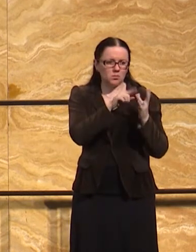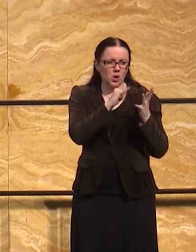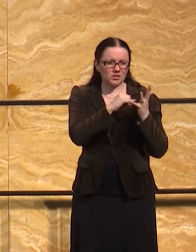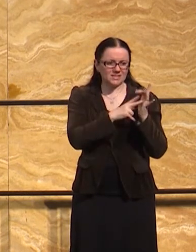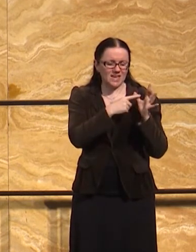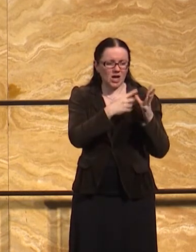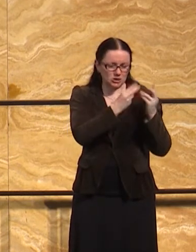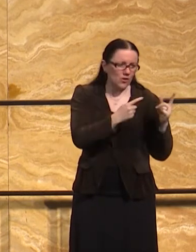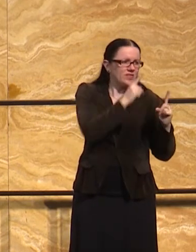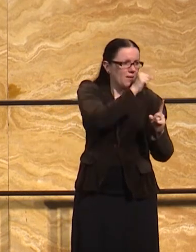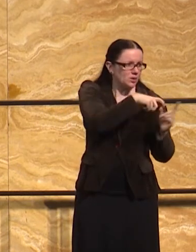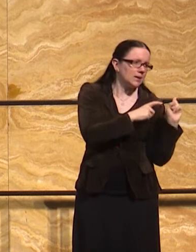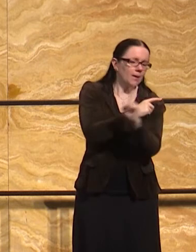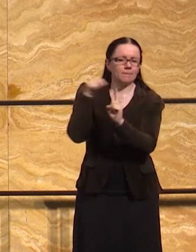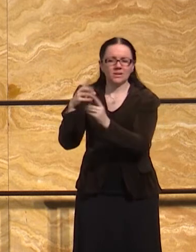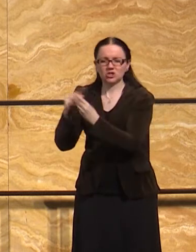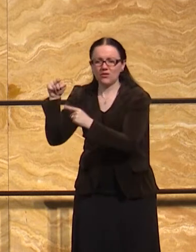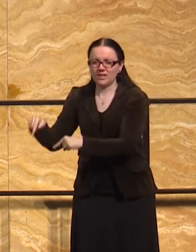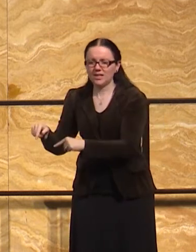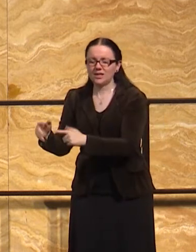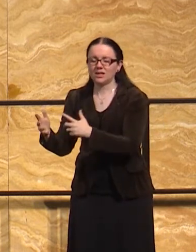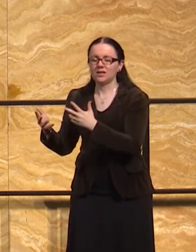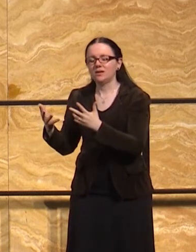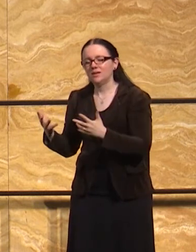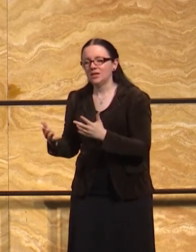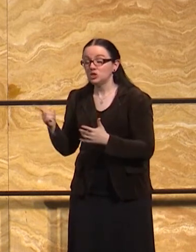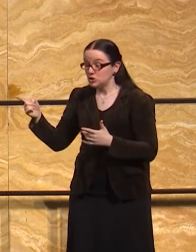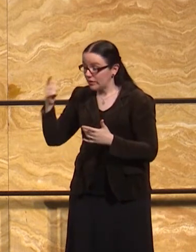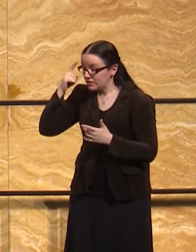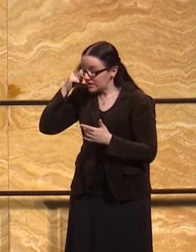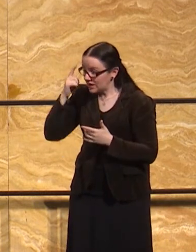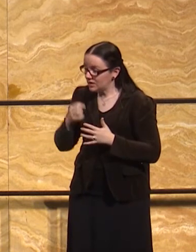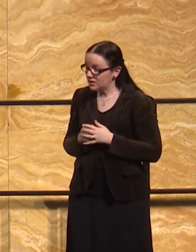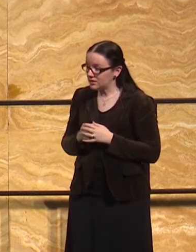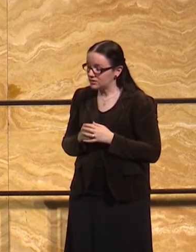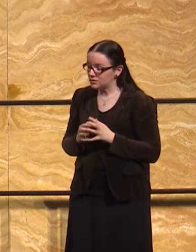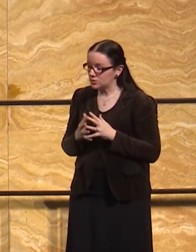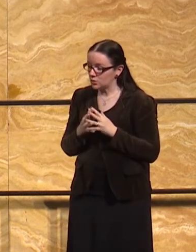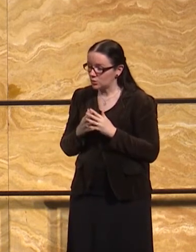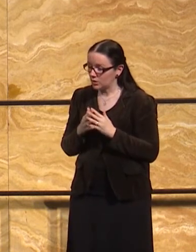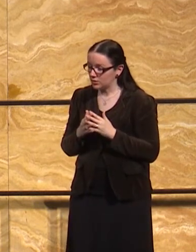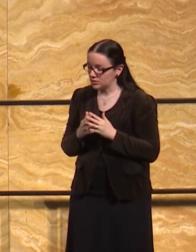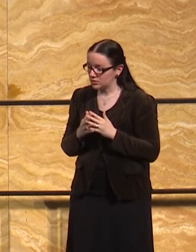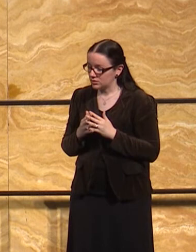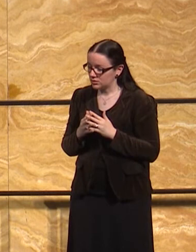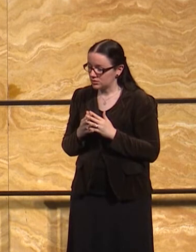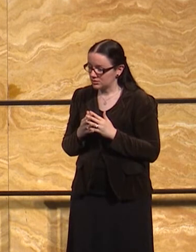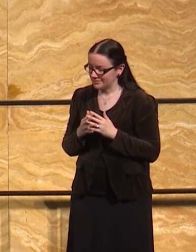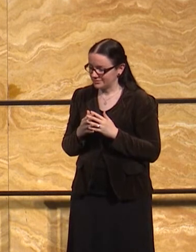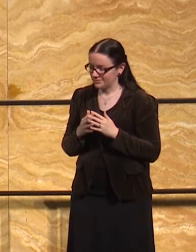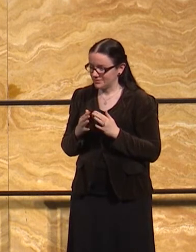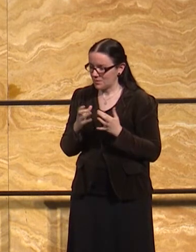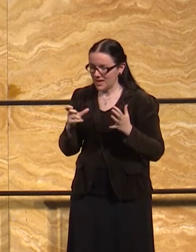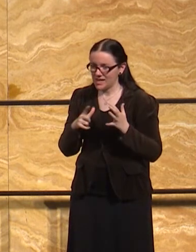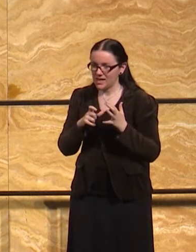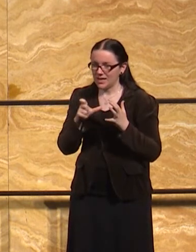is there, do you think, some utility in looking at what is a pretty, you know, long list of case